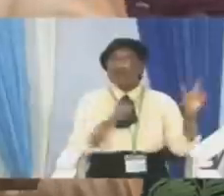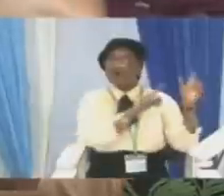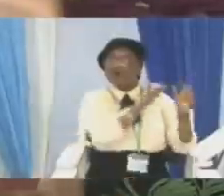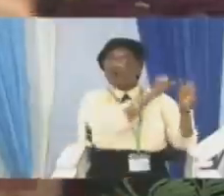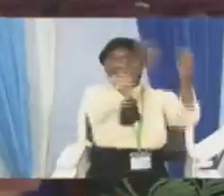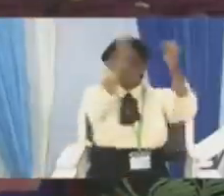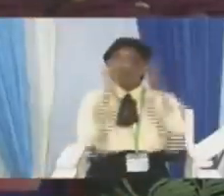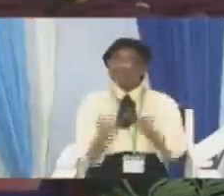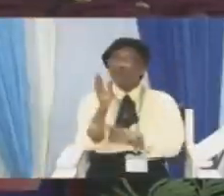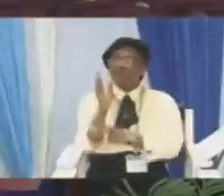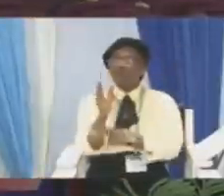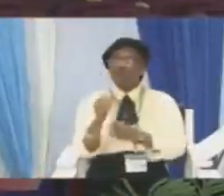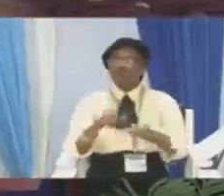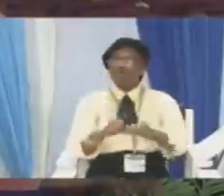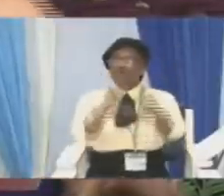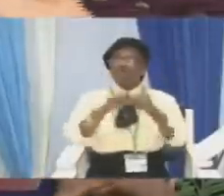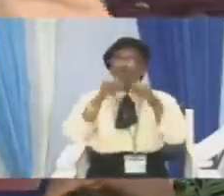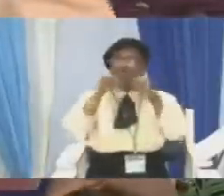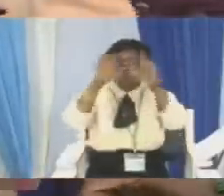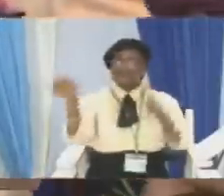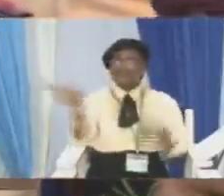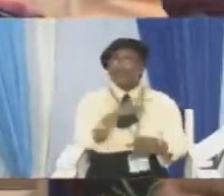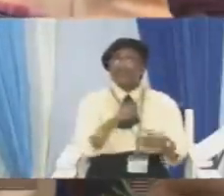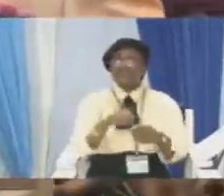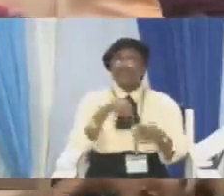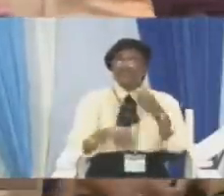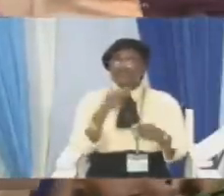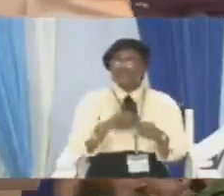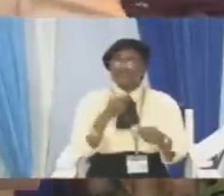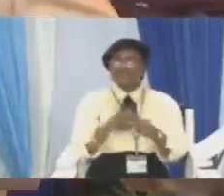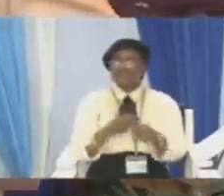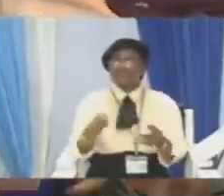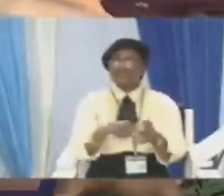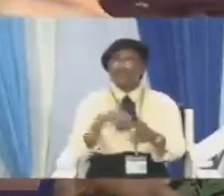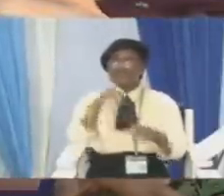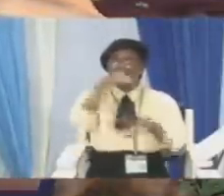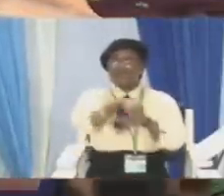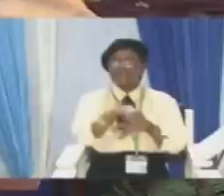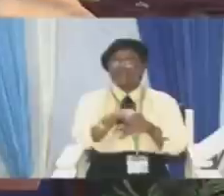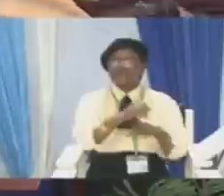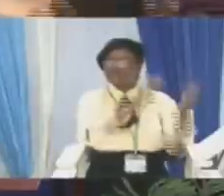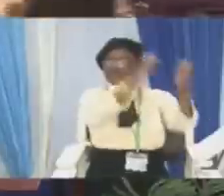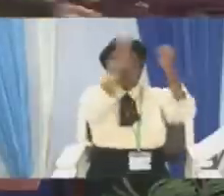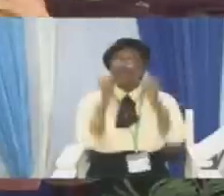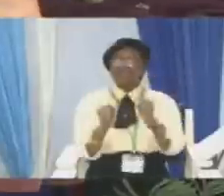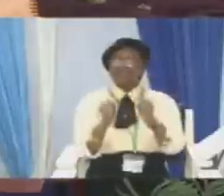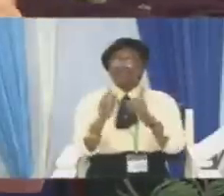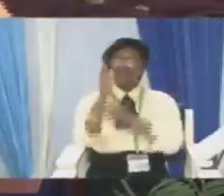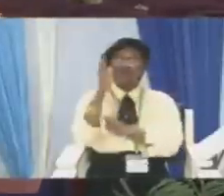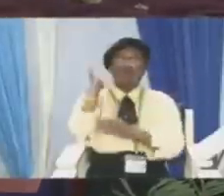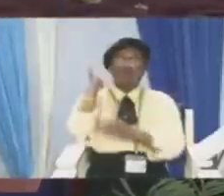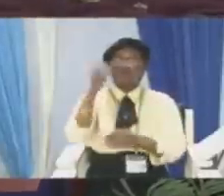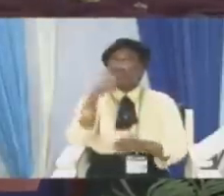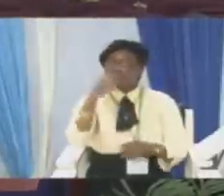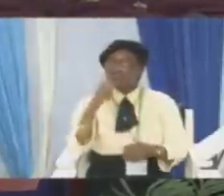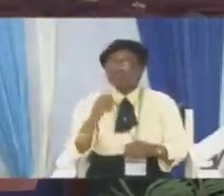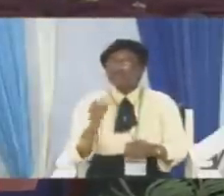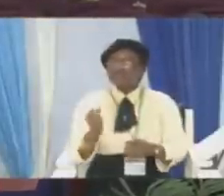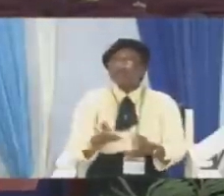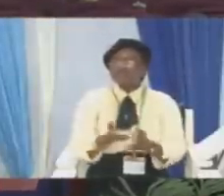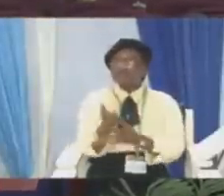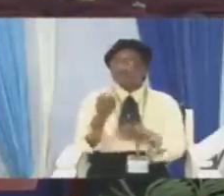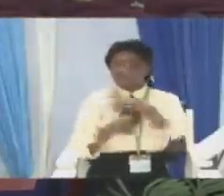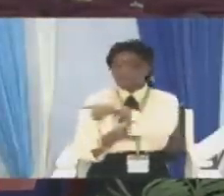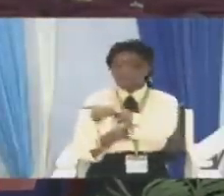all in Jesus' mighty name. This night, the Almighty God will be speaking through me on the